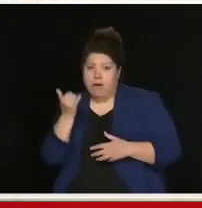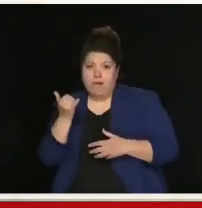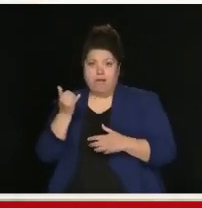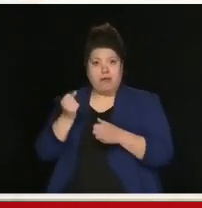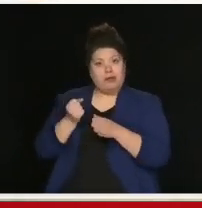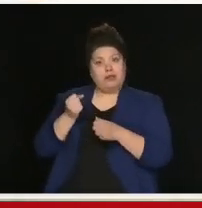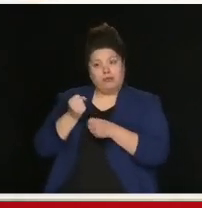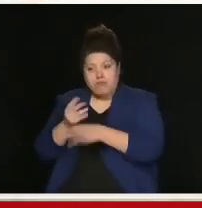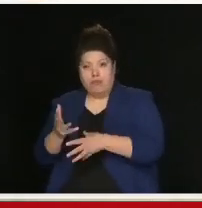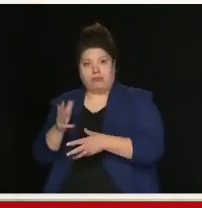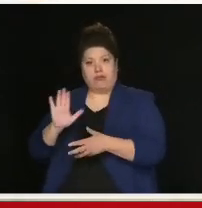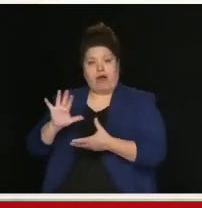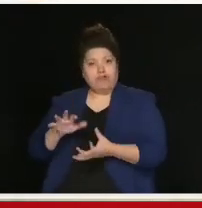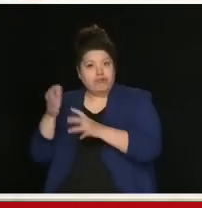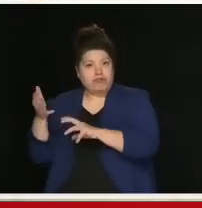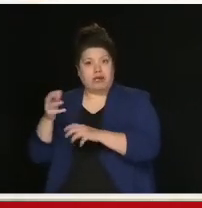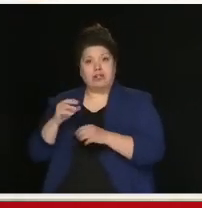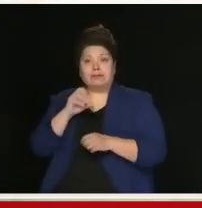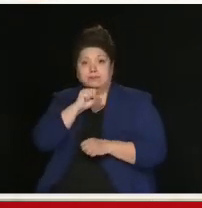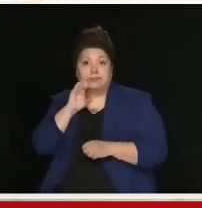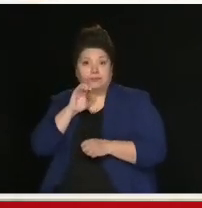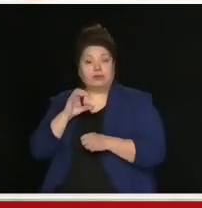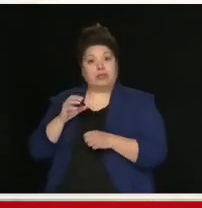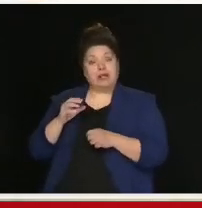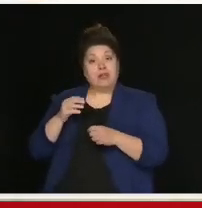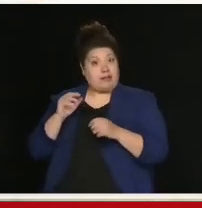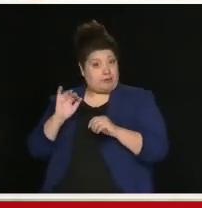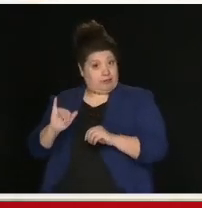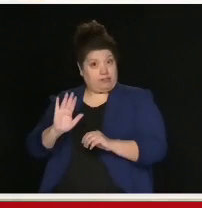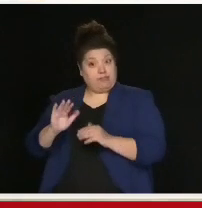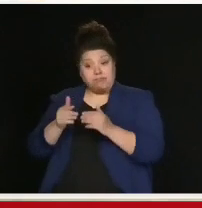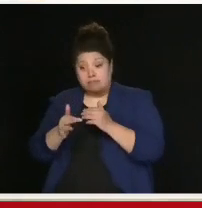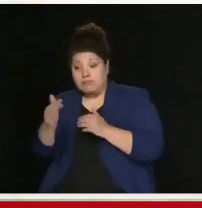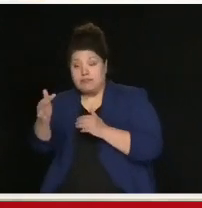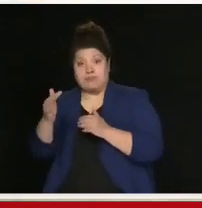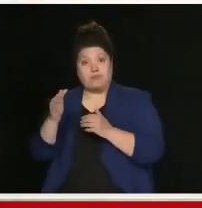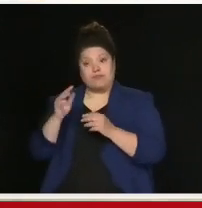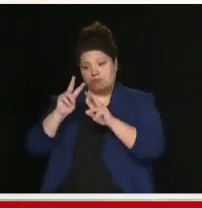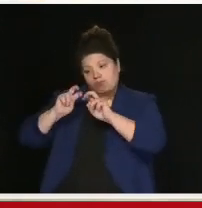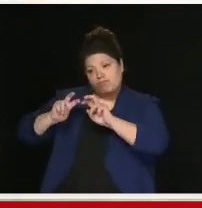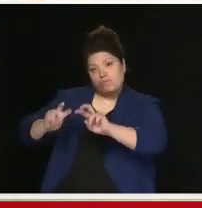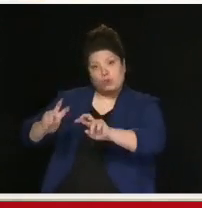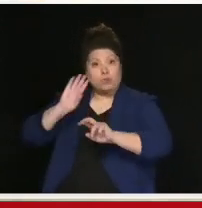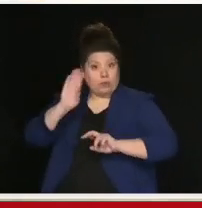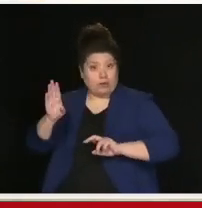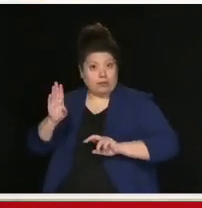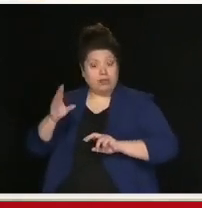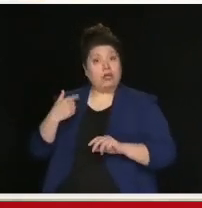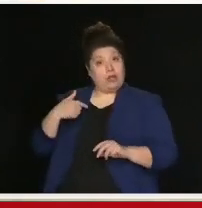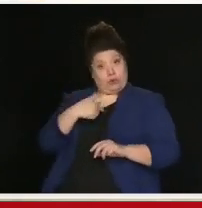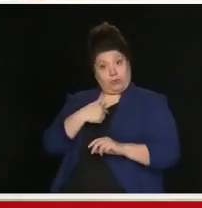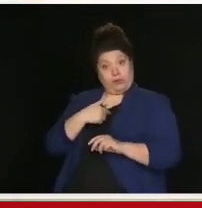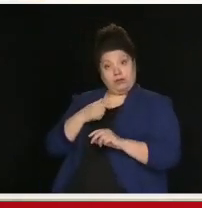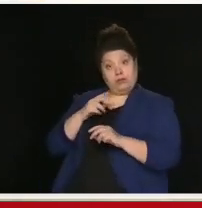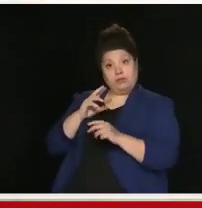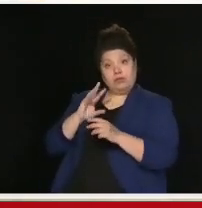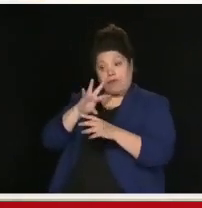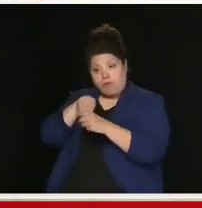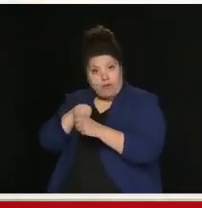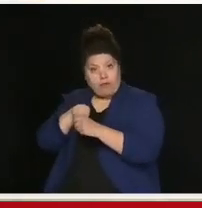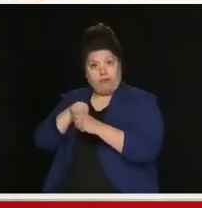months and years coming. In fact, we will be part of the conversations because the federal government must be part of the